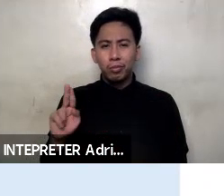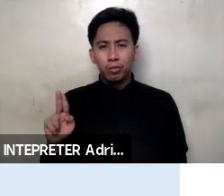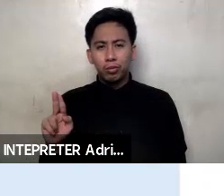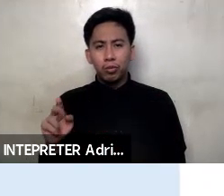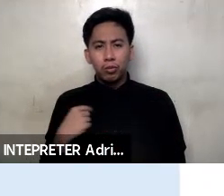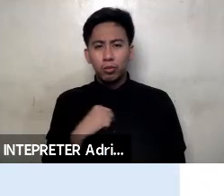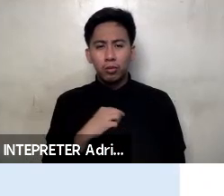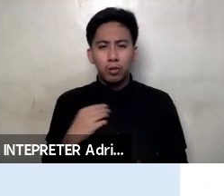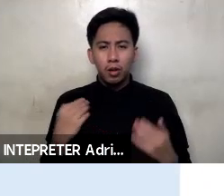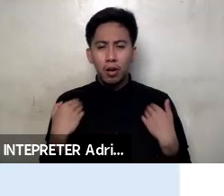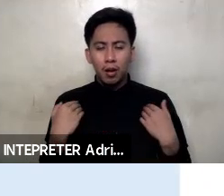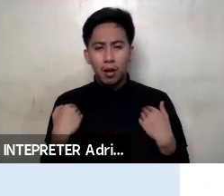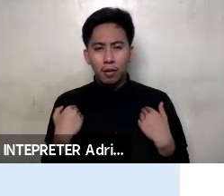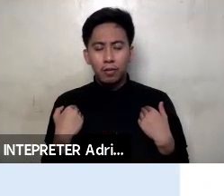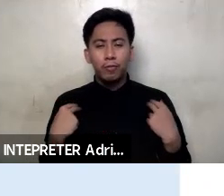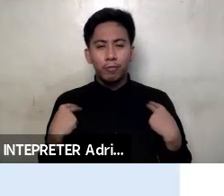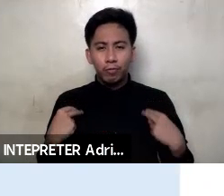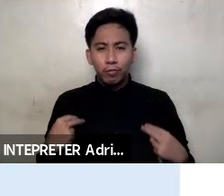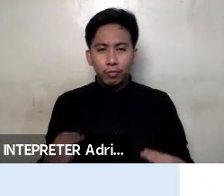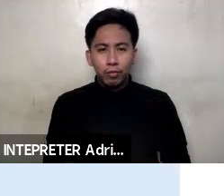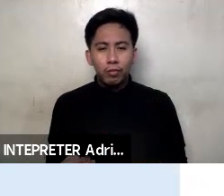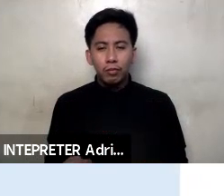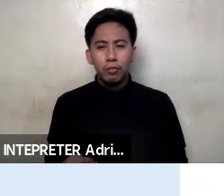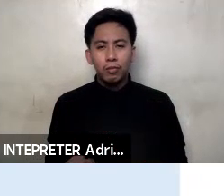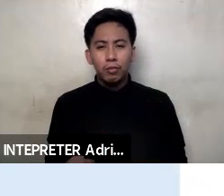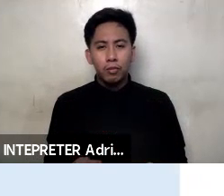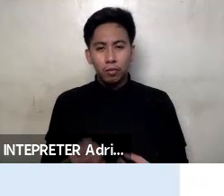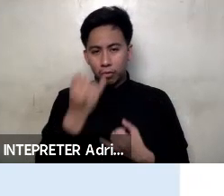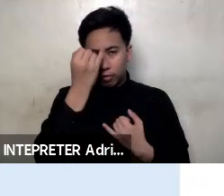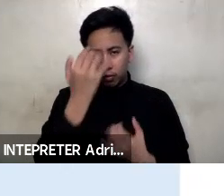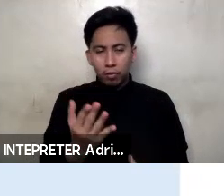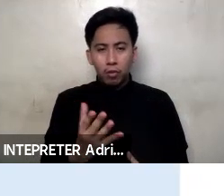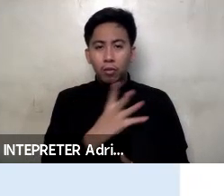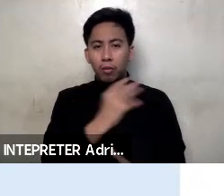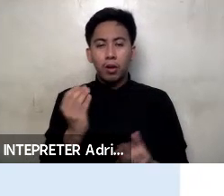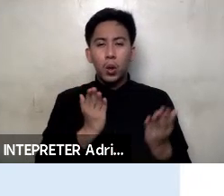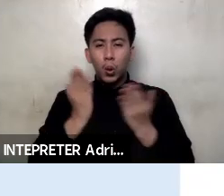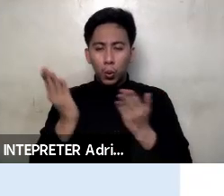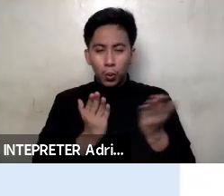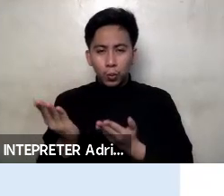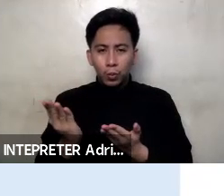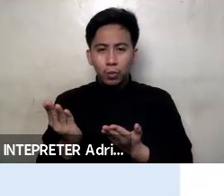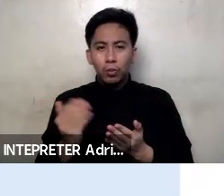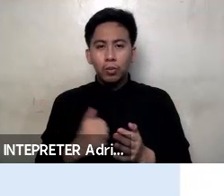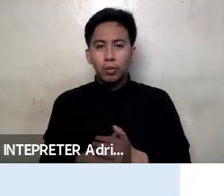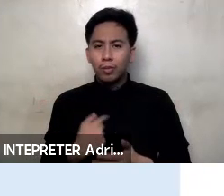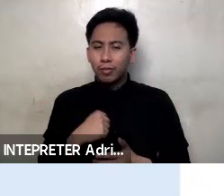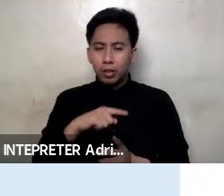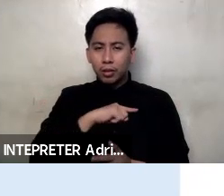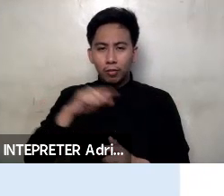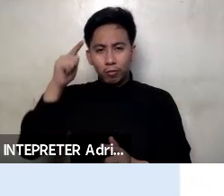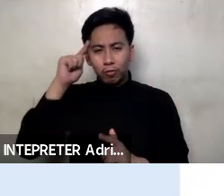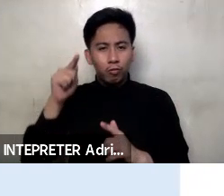venue for integrating health and nutrition information and services. We aim to have an